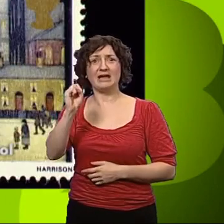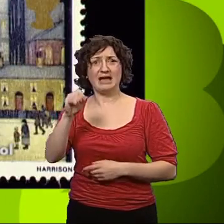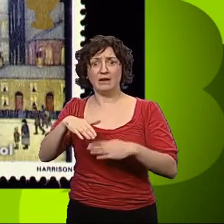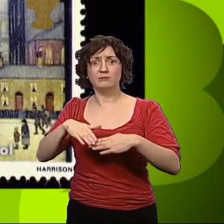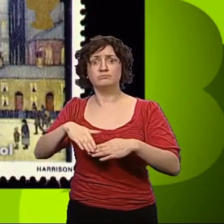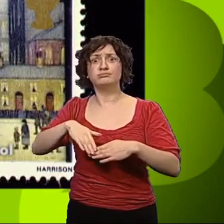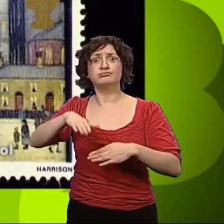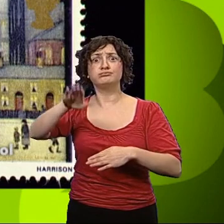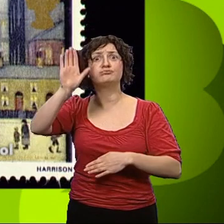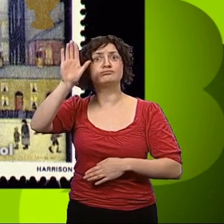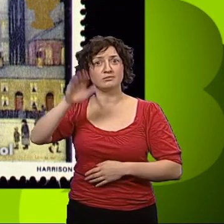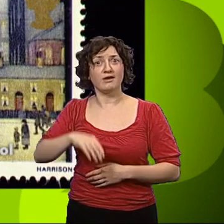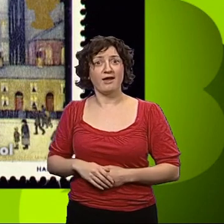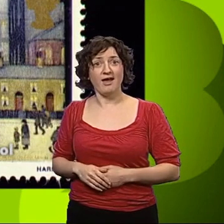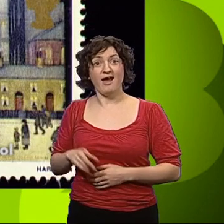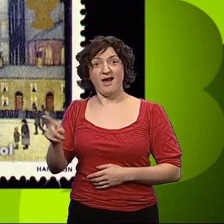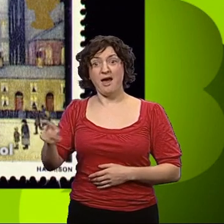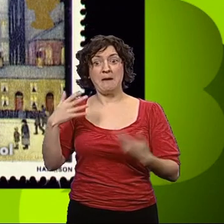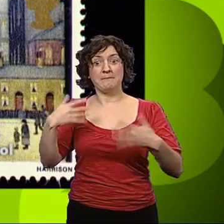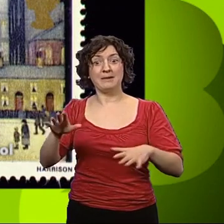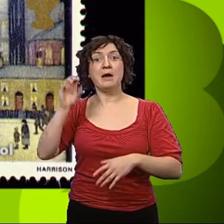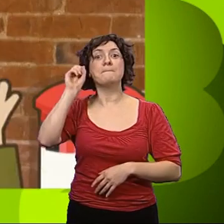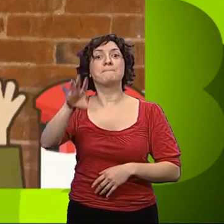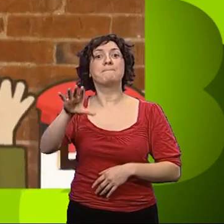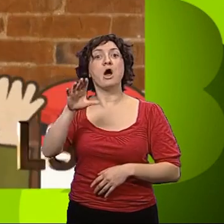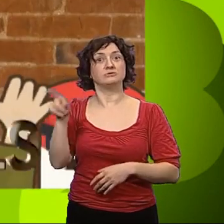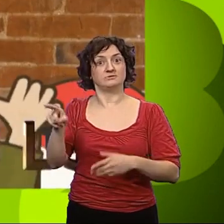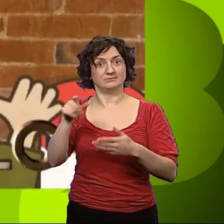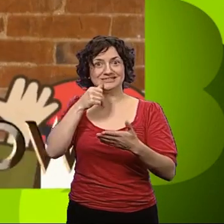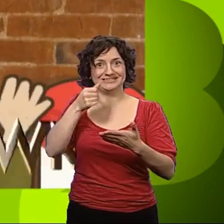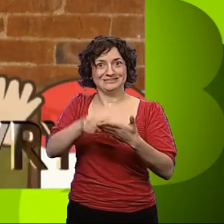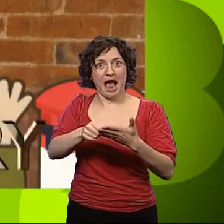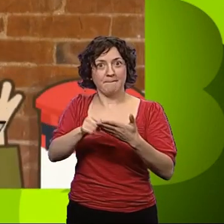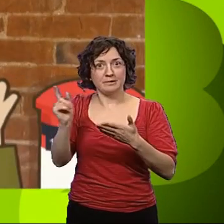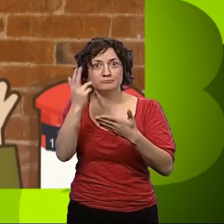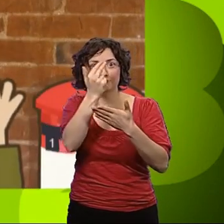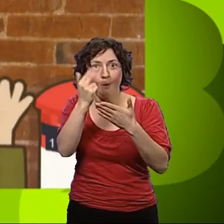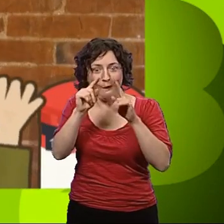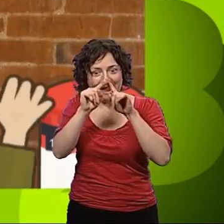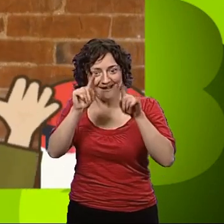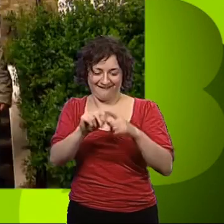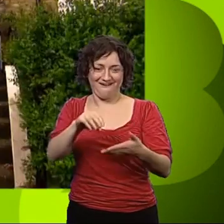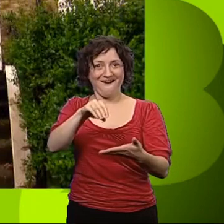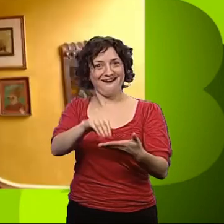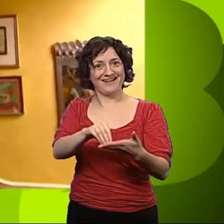used his picture coming out of school on a postage stamp. So that's L.S. Lowry.